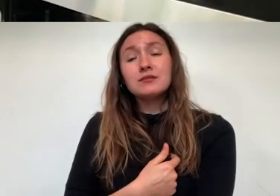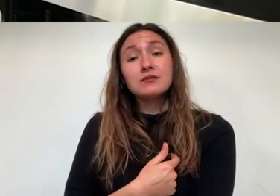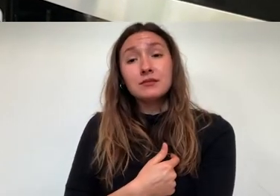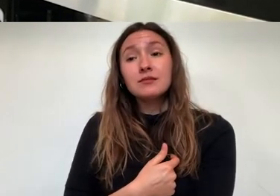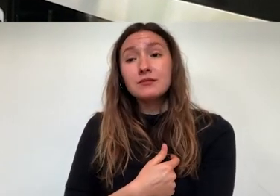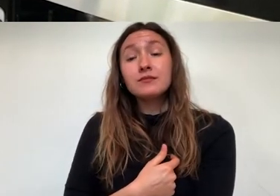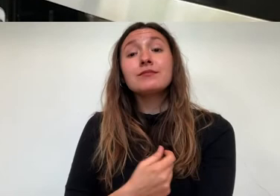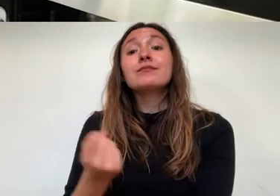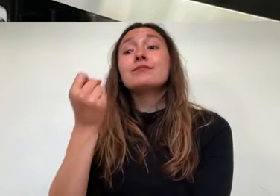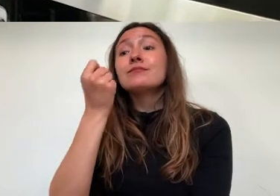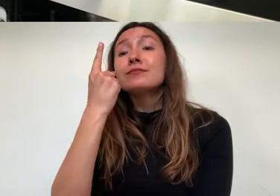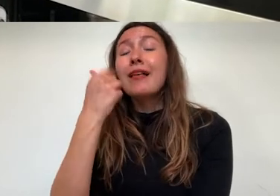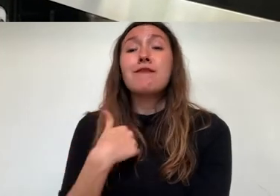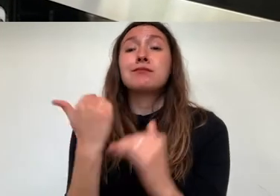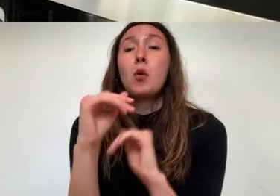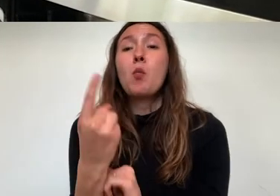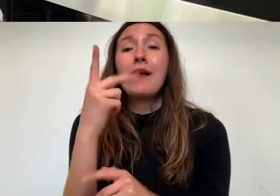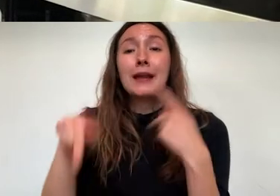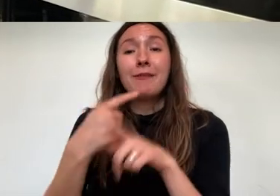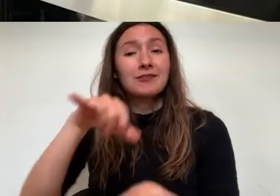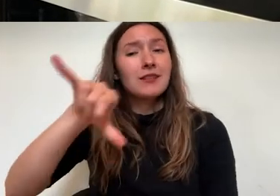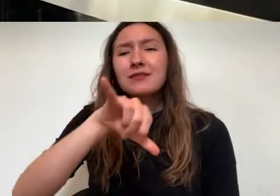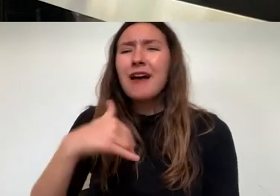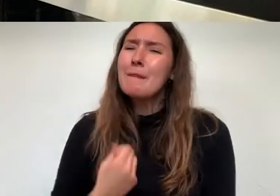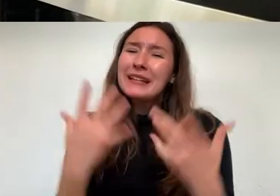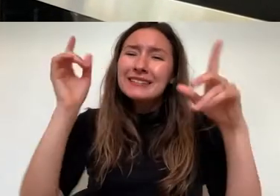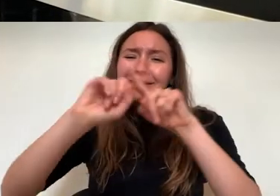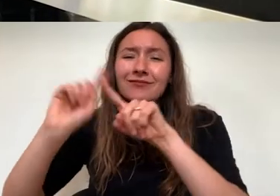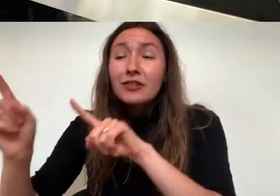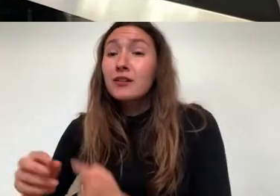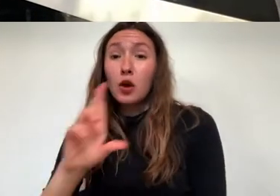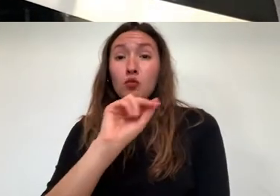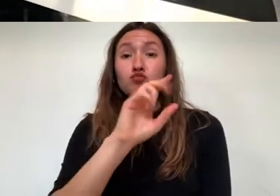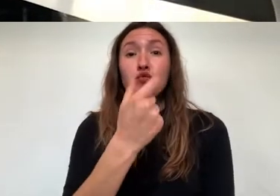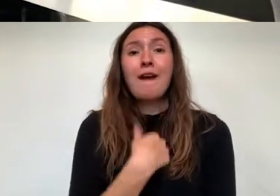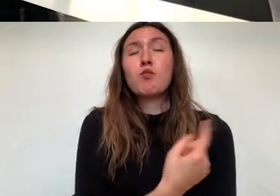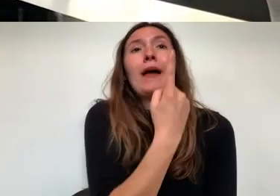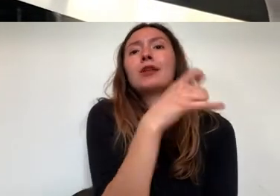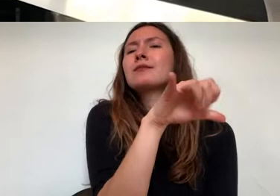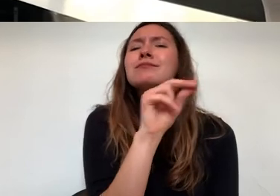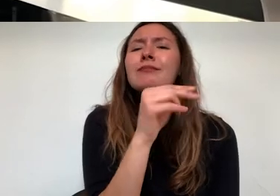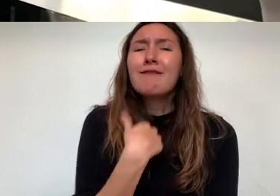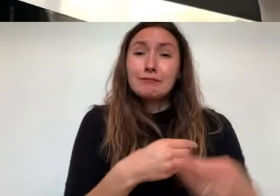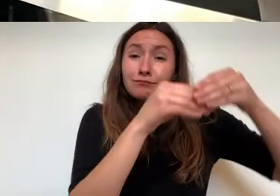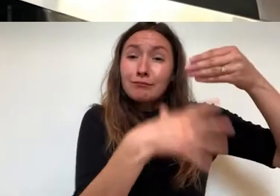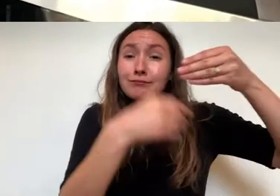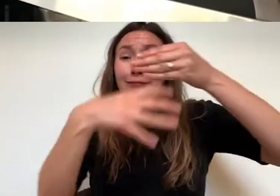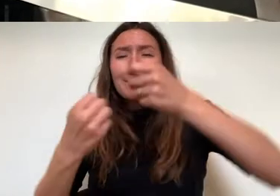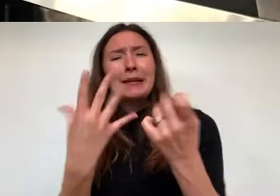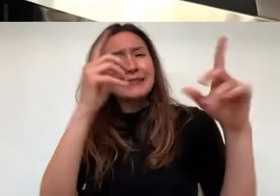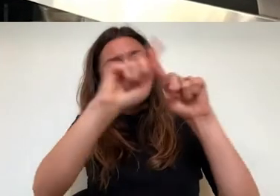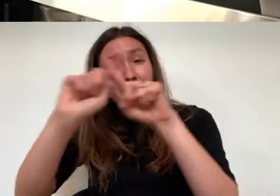There's more than one sauce. There's more than one thing that you can do with a roux, and every single one of us, we're gonna come out of this